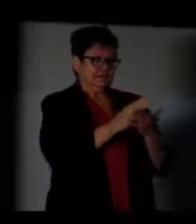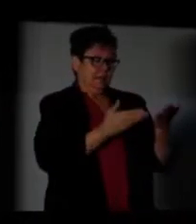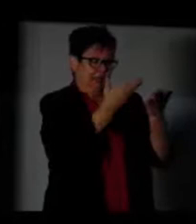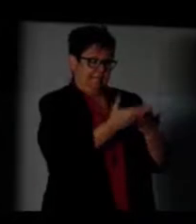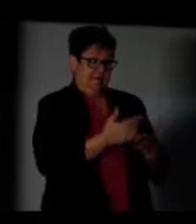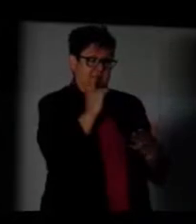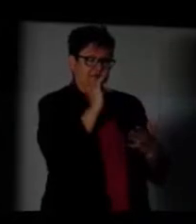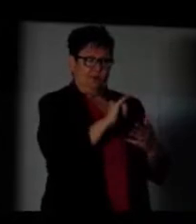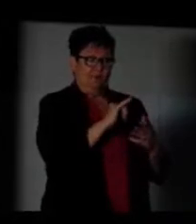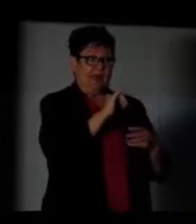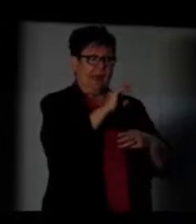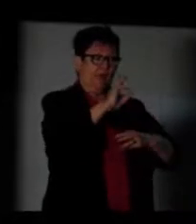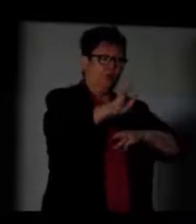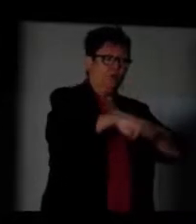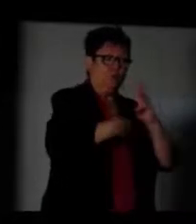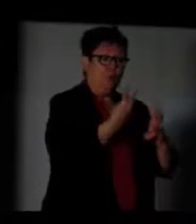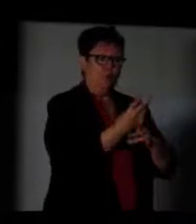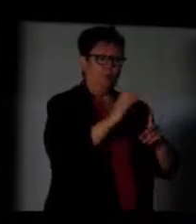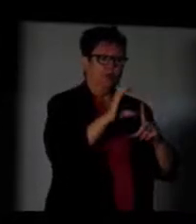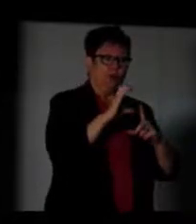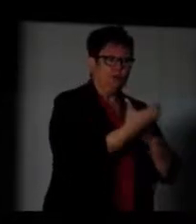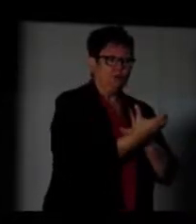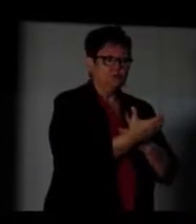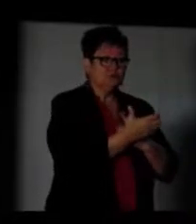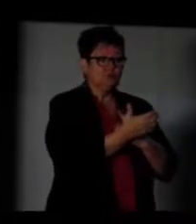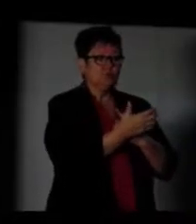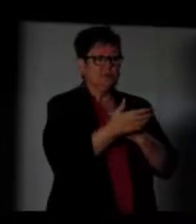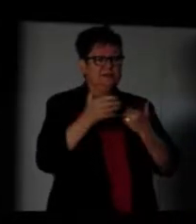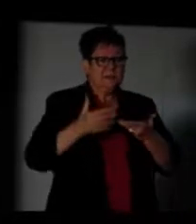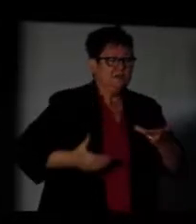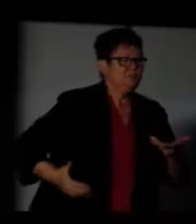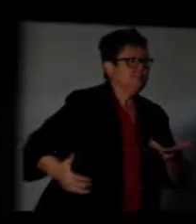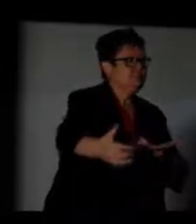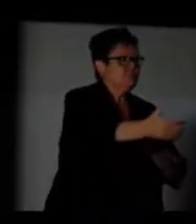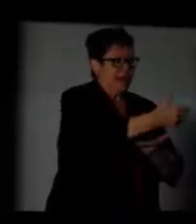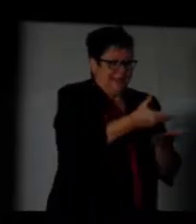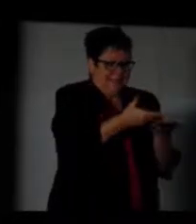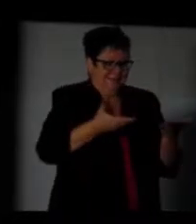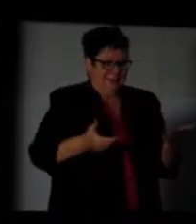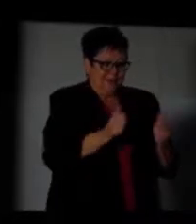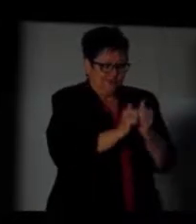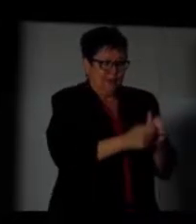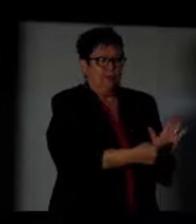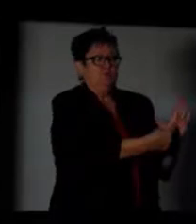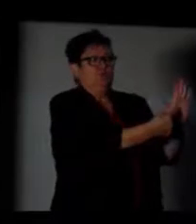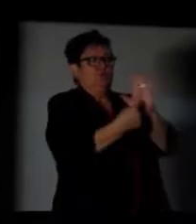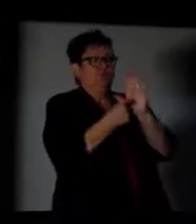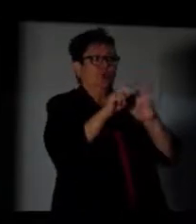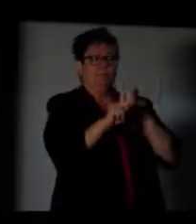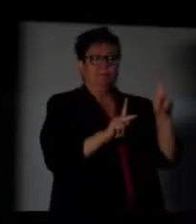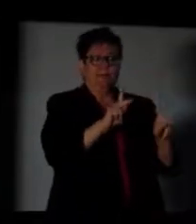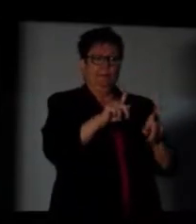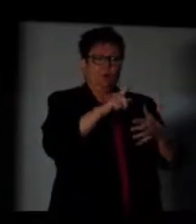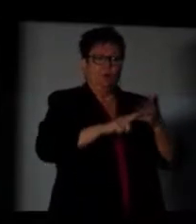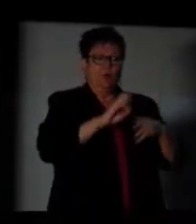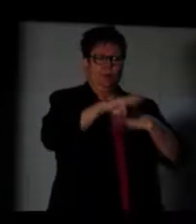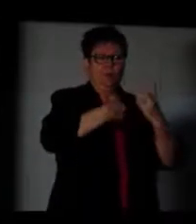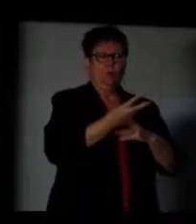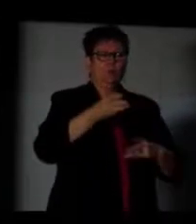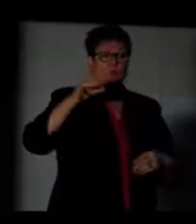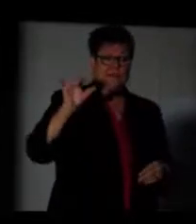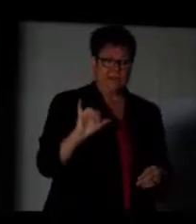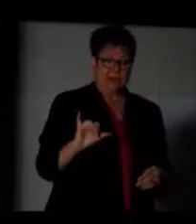culture, understanding global culture, was bringing objects together to show people what the world was like. And certainly the